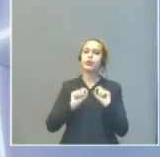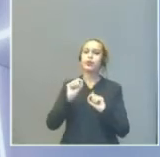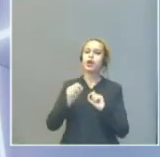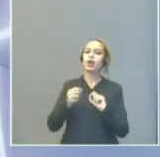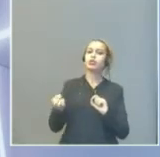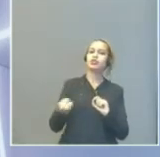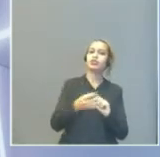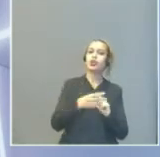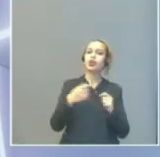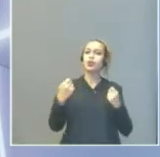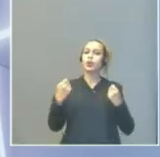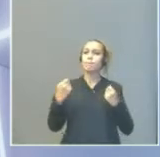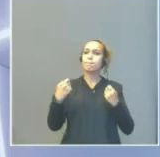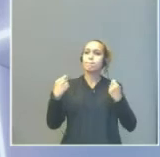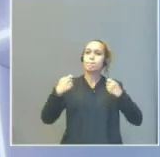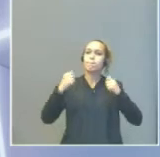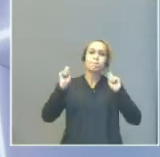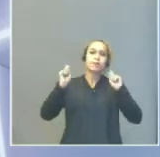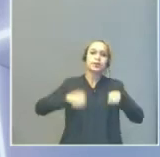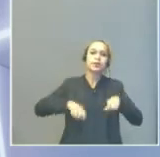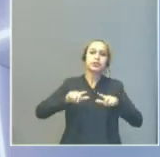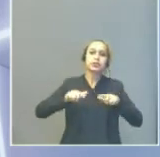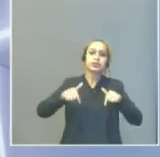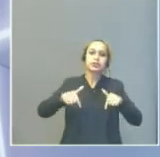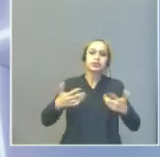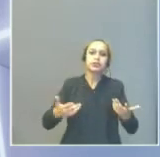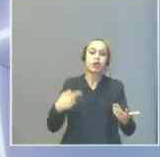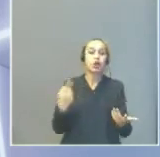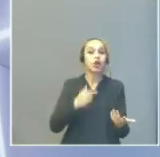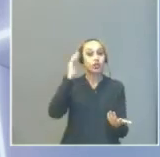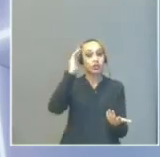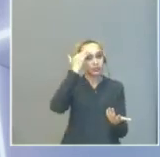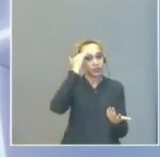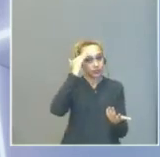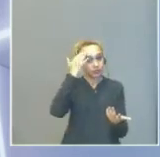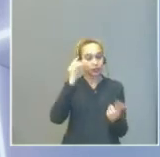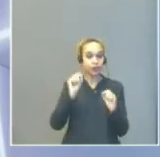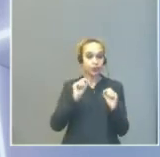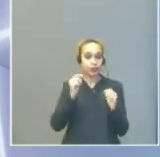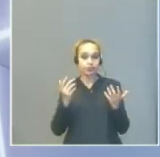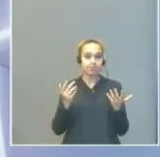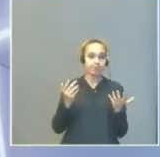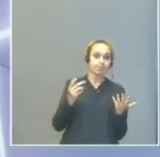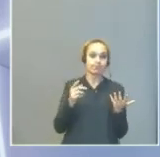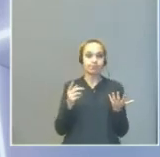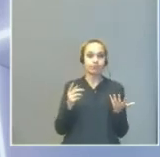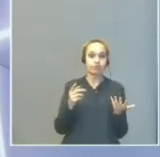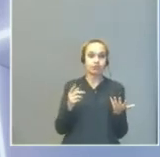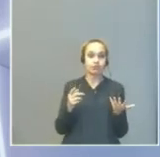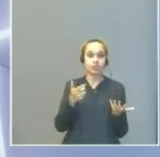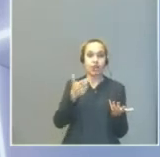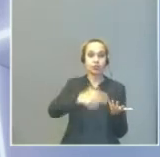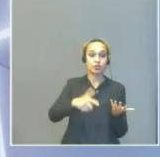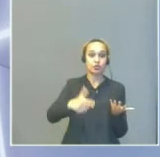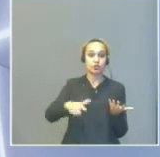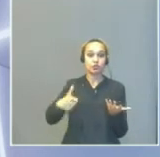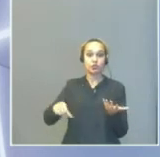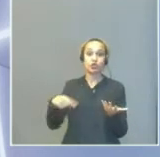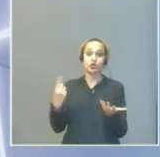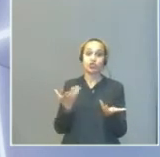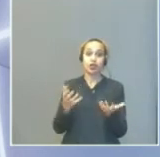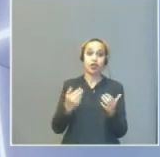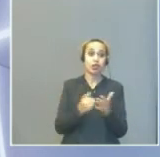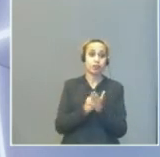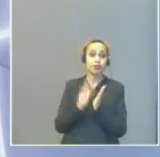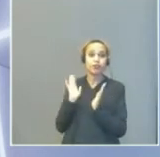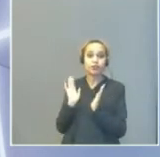next? Because we tend to risk reinforcing and repeating the very dynamics that we want to escape. If